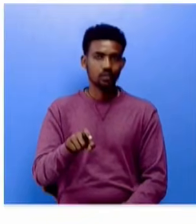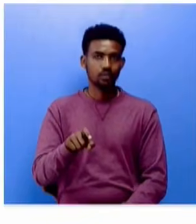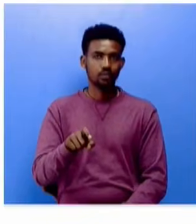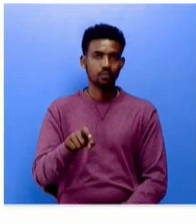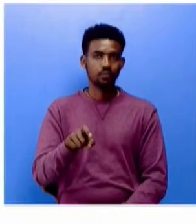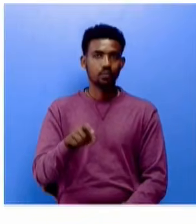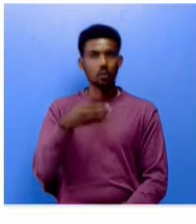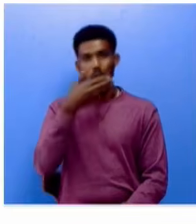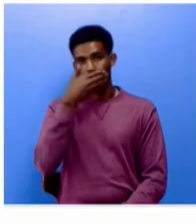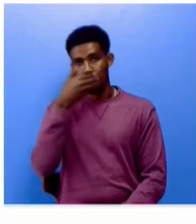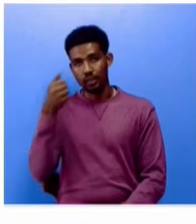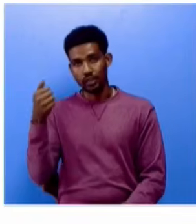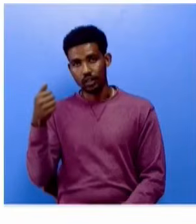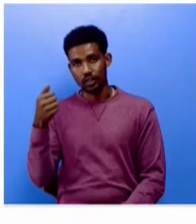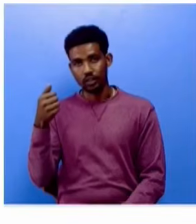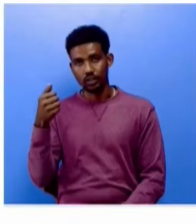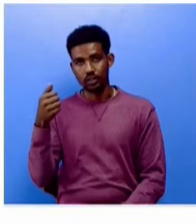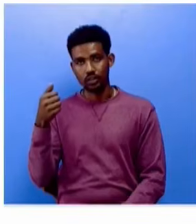better,